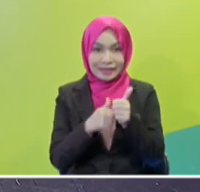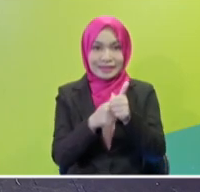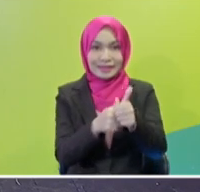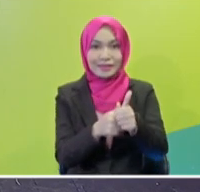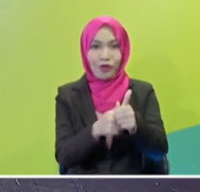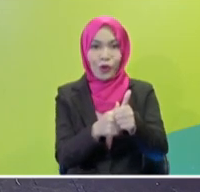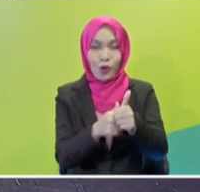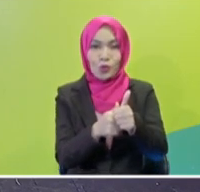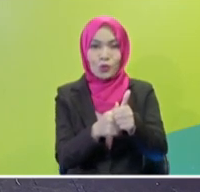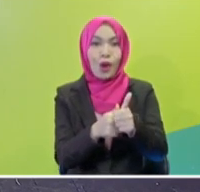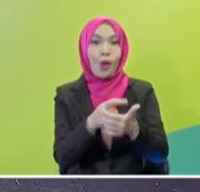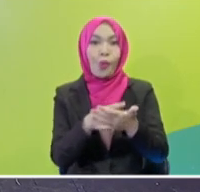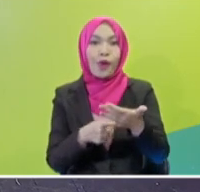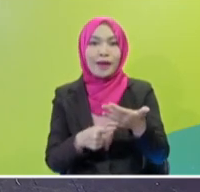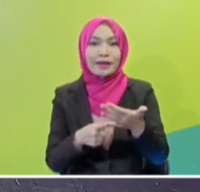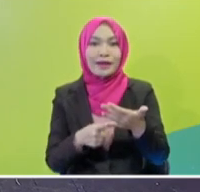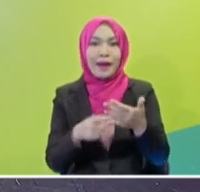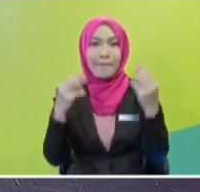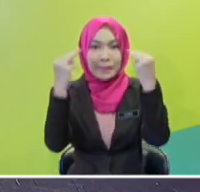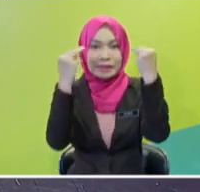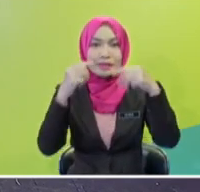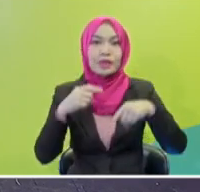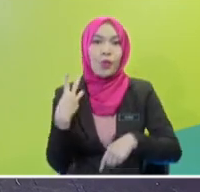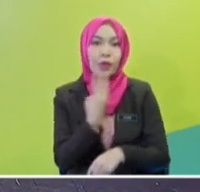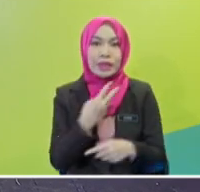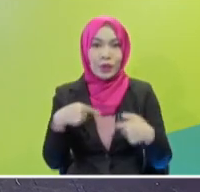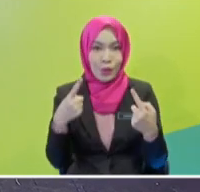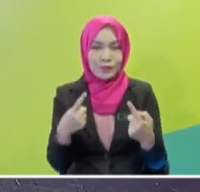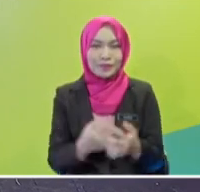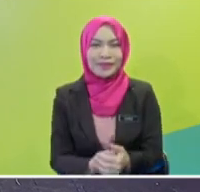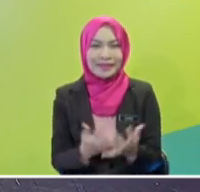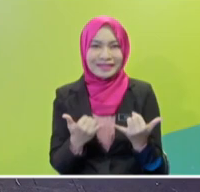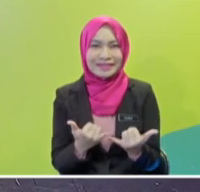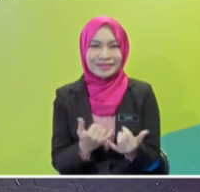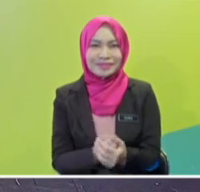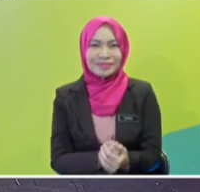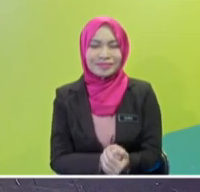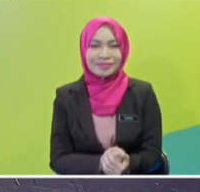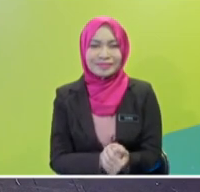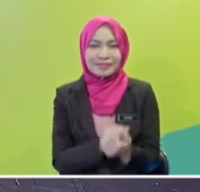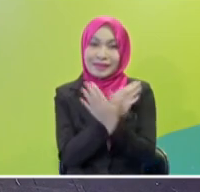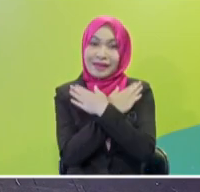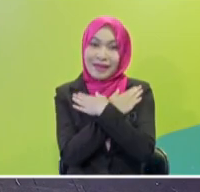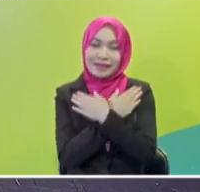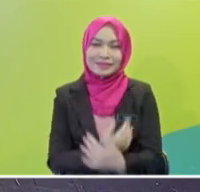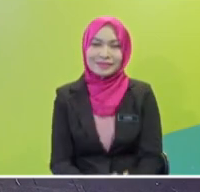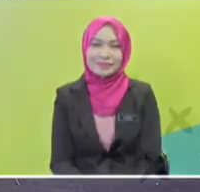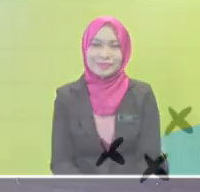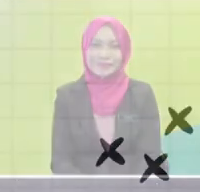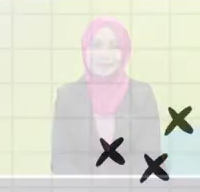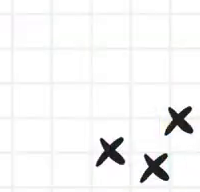Very interesting indeed. And right now, we're going to take a short break. We'll be back to you after this on Preschool on the TV KPM.